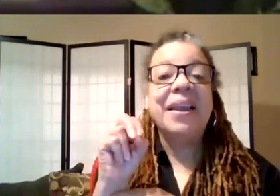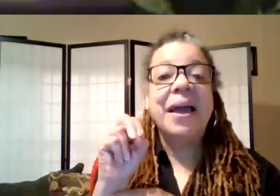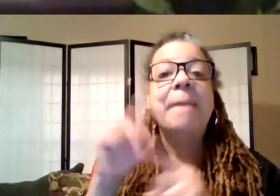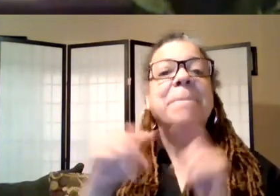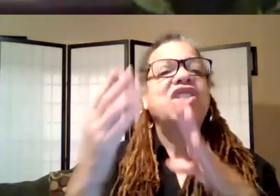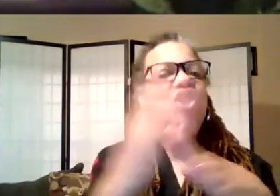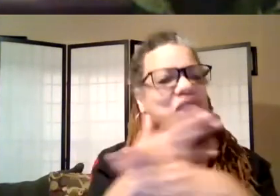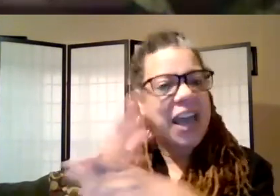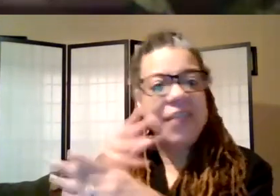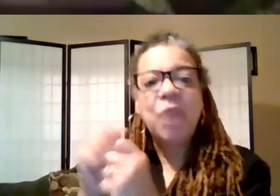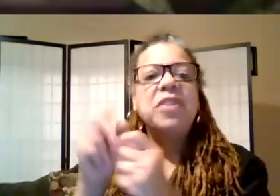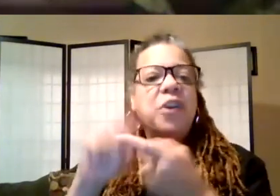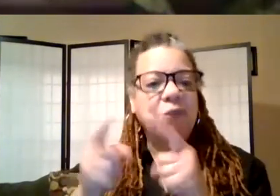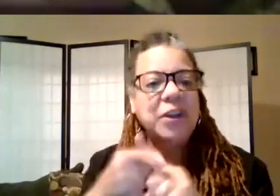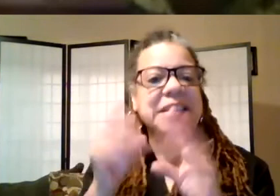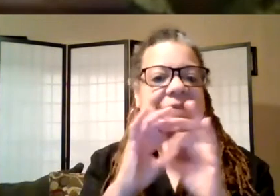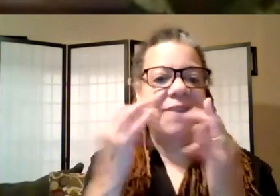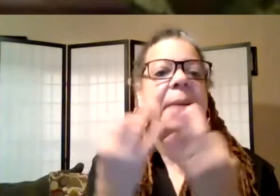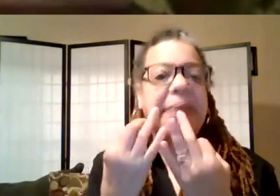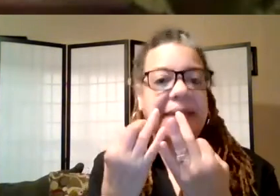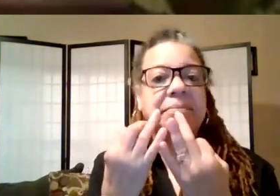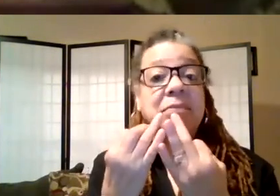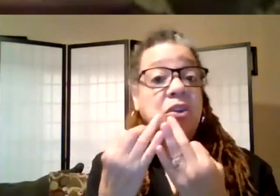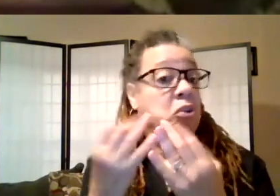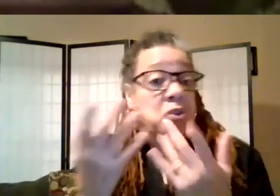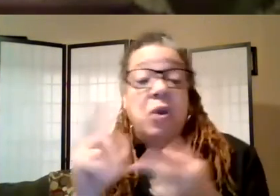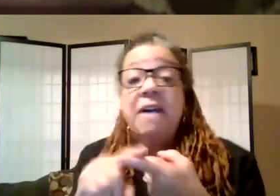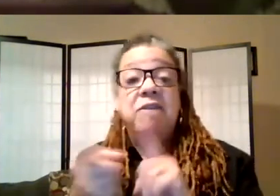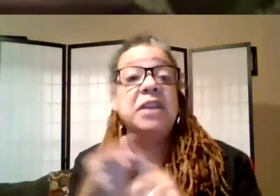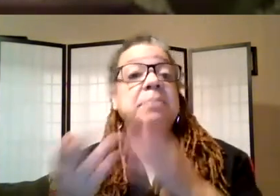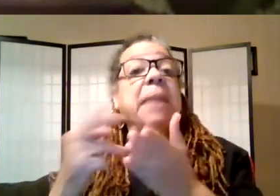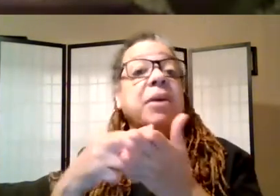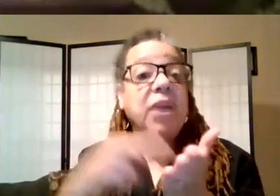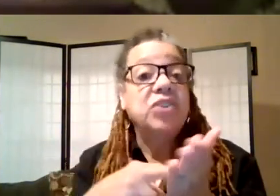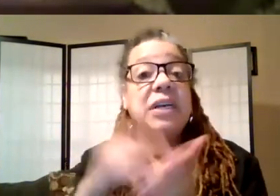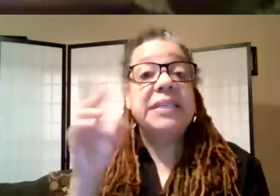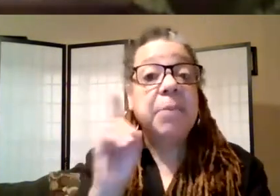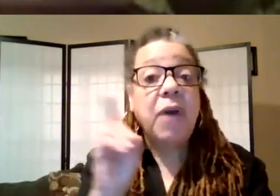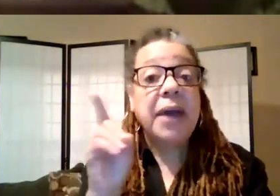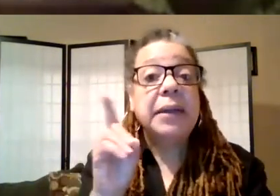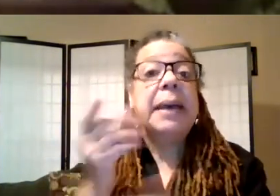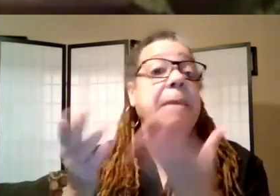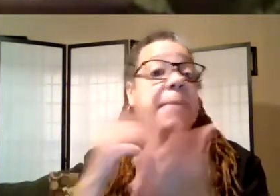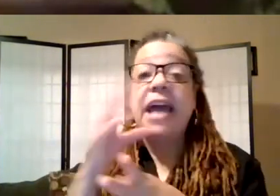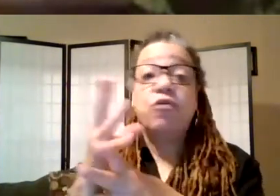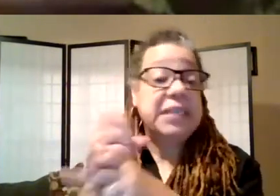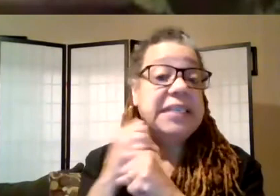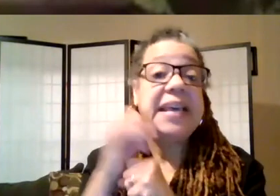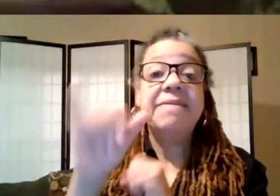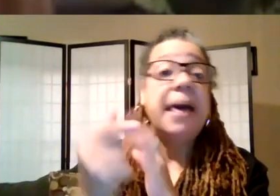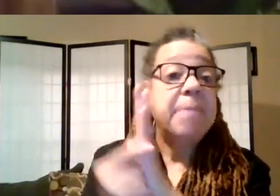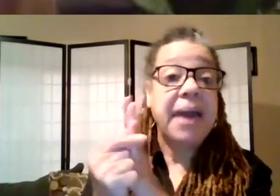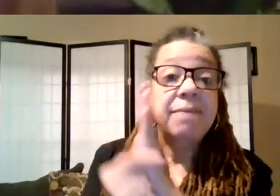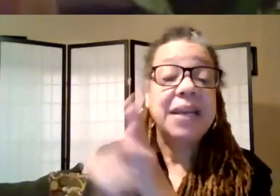this with your friends and family, because you've got friends next door to you that may not be registered as Democrats and may not be receiving this lovely pamphlet in the